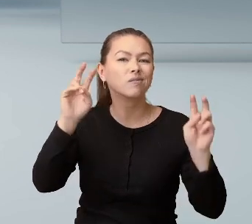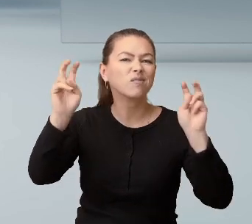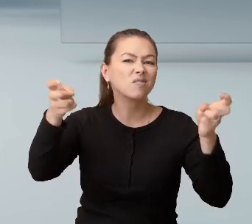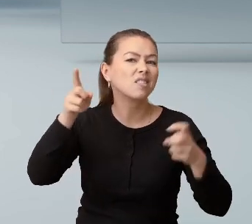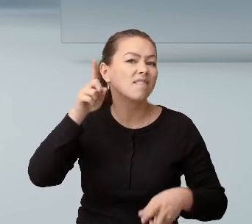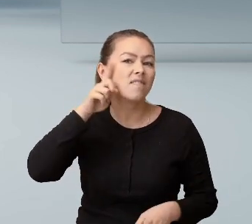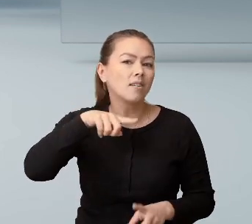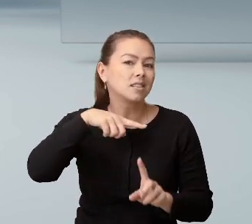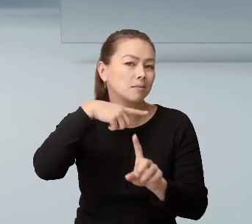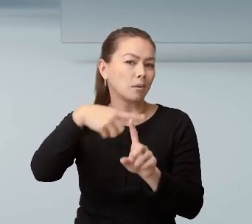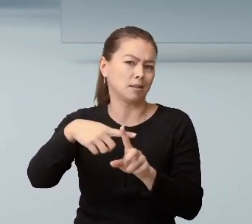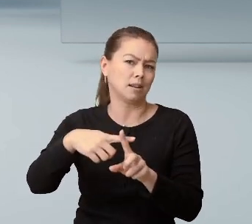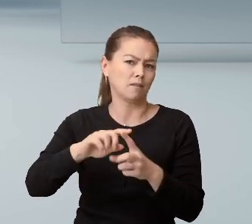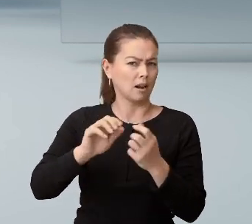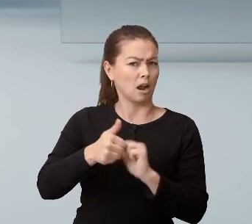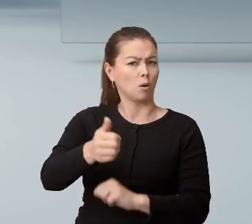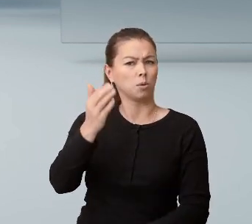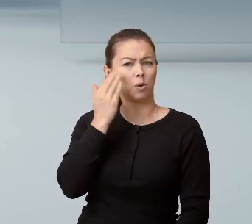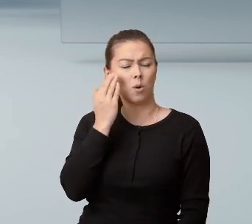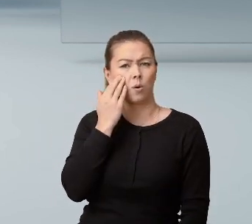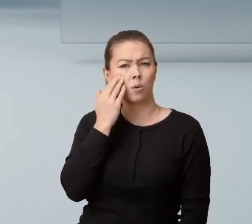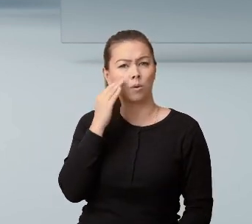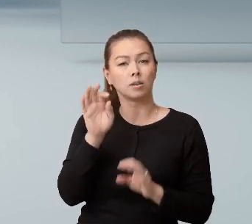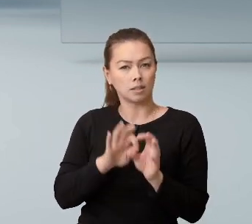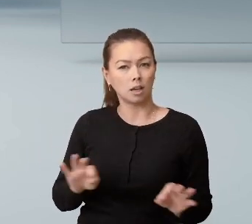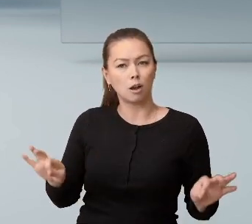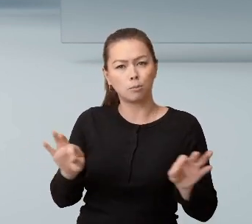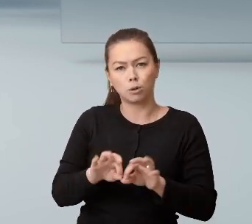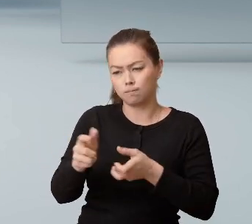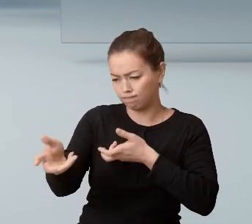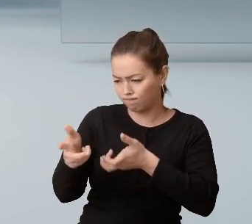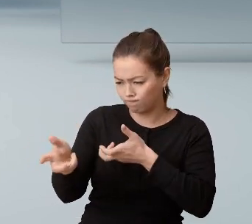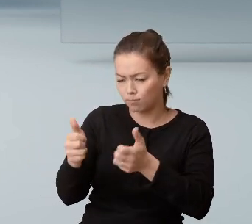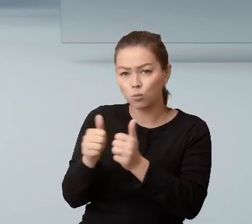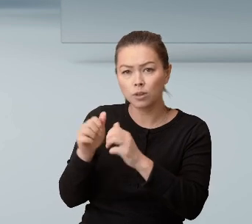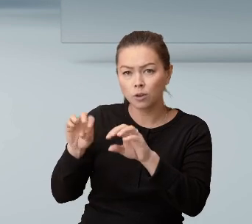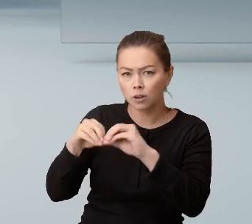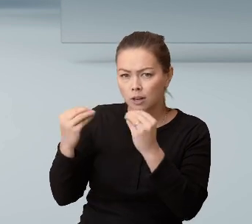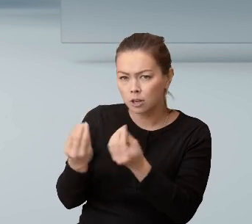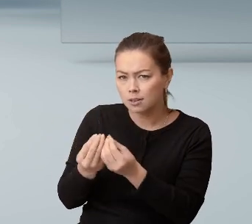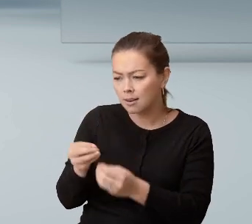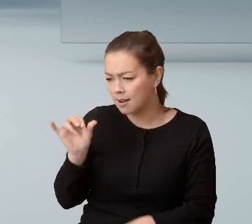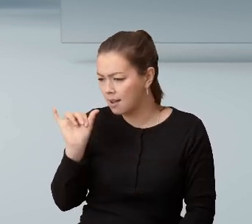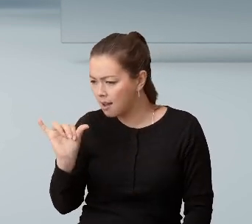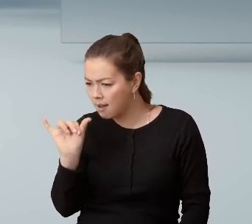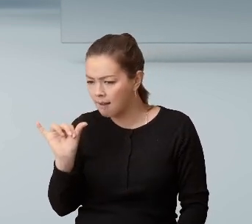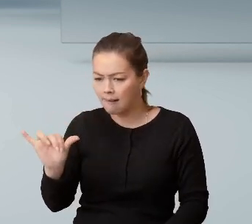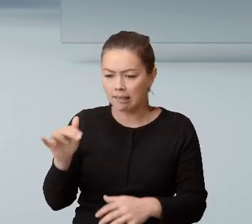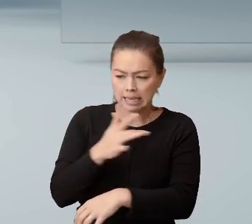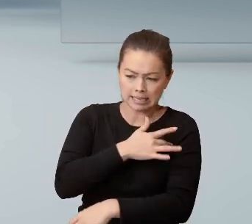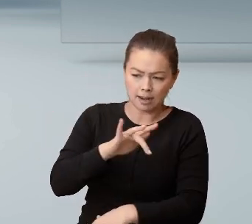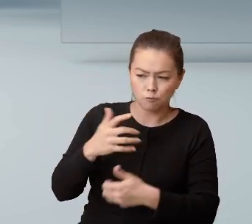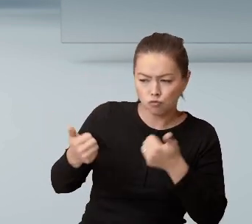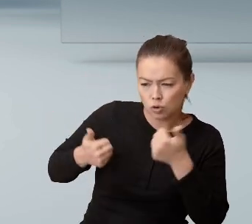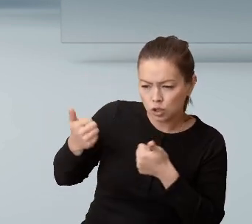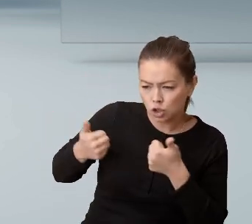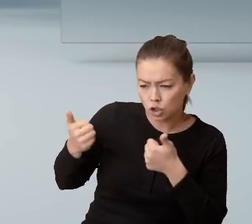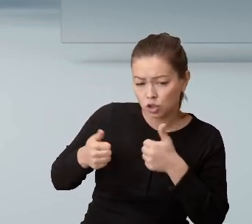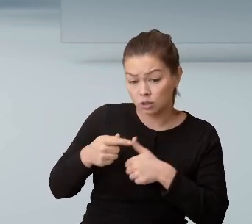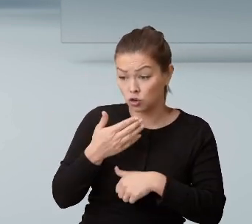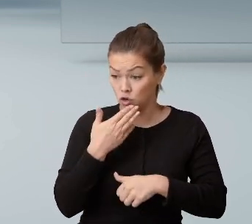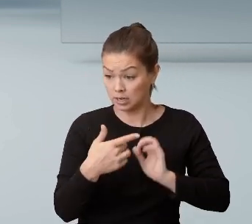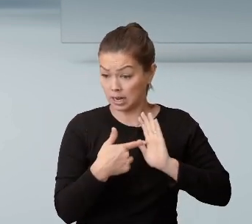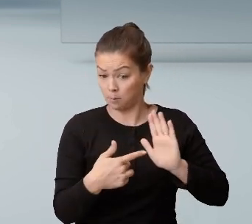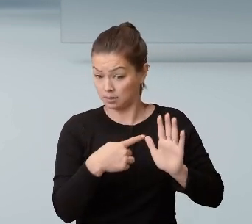a false positive? You need to talk to the organization to find out, okay, what do you have that's sensitive, and